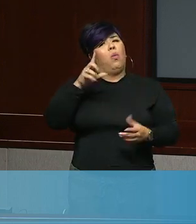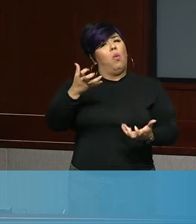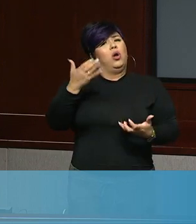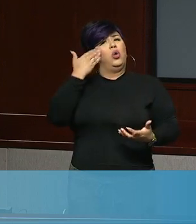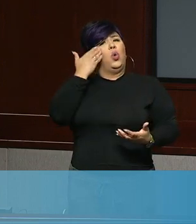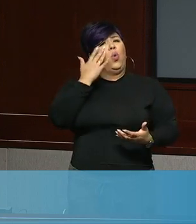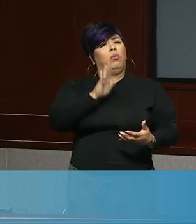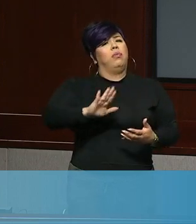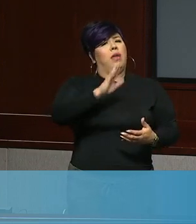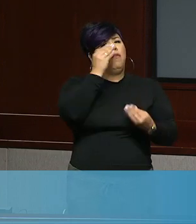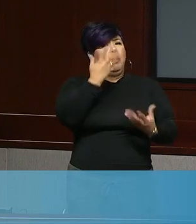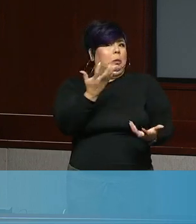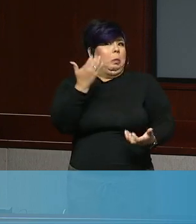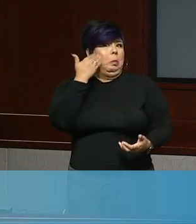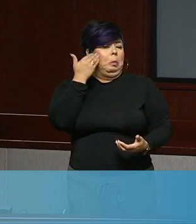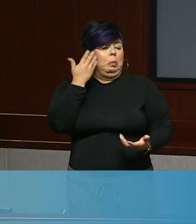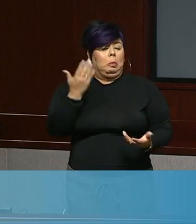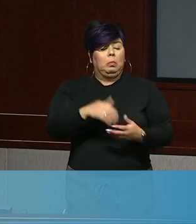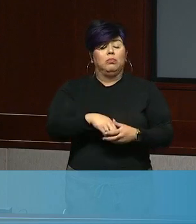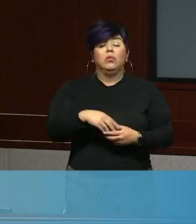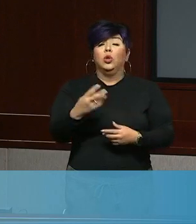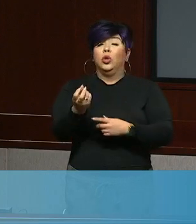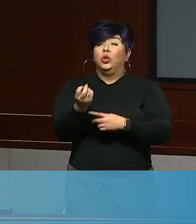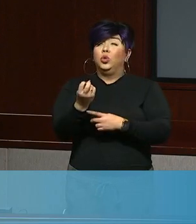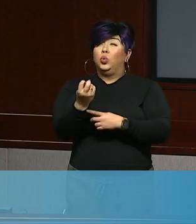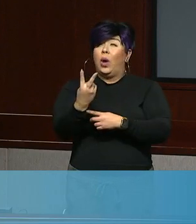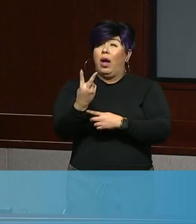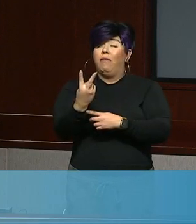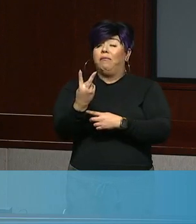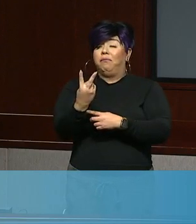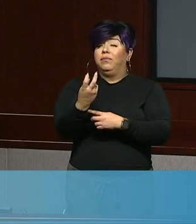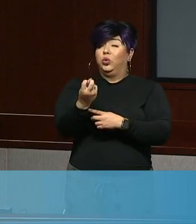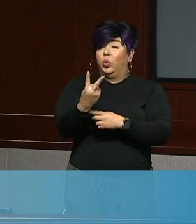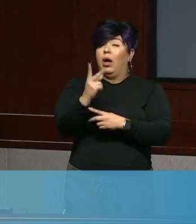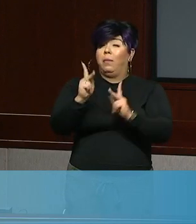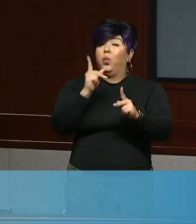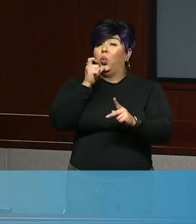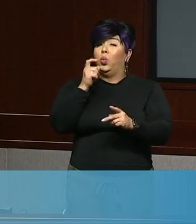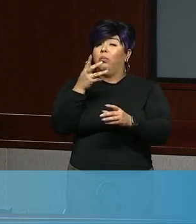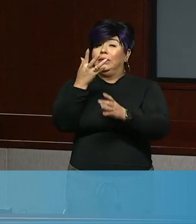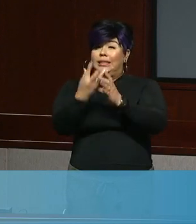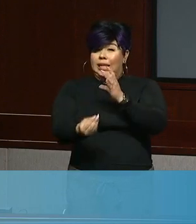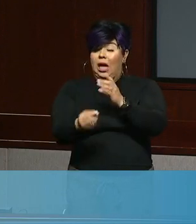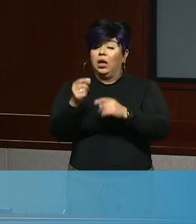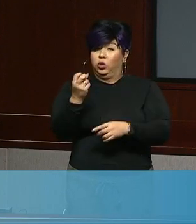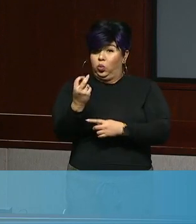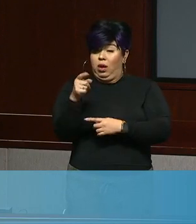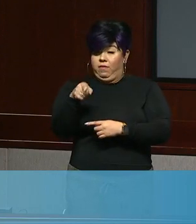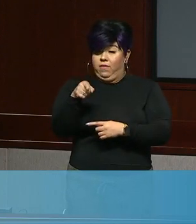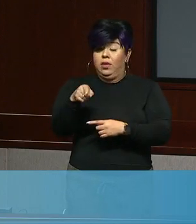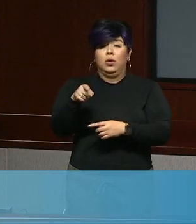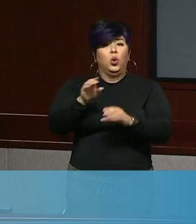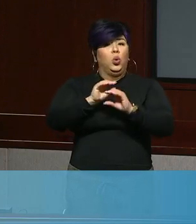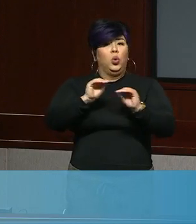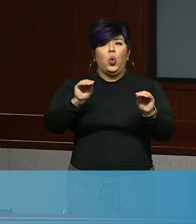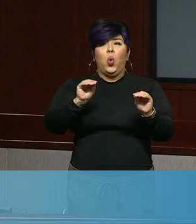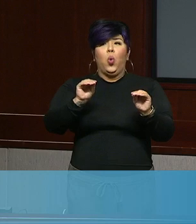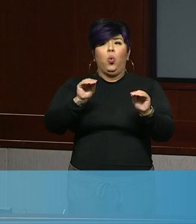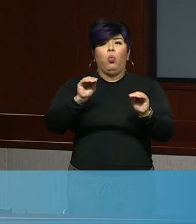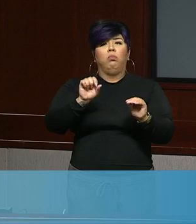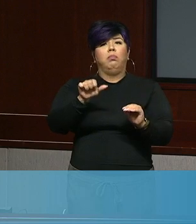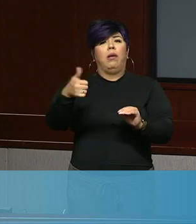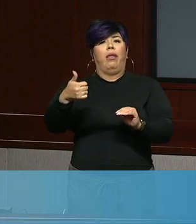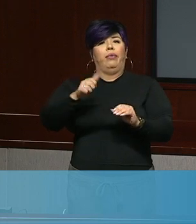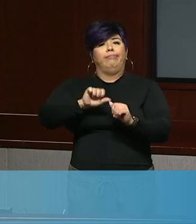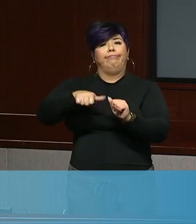realize. Furthermore, only 12 or 3% of our local deaths were in individuals with no noted underlying